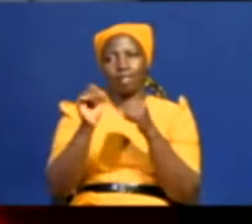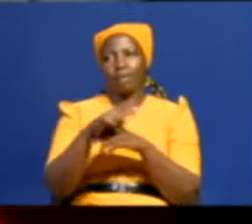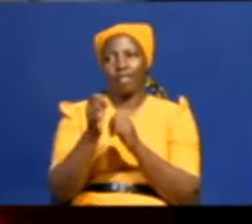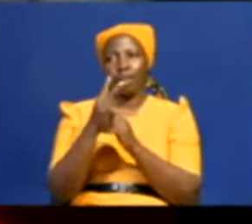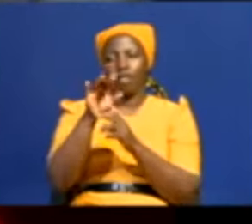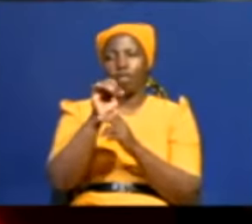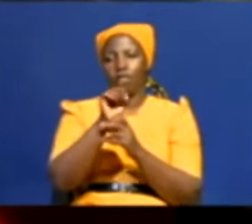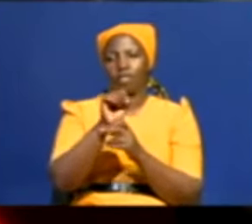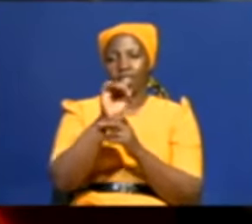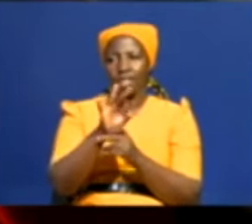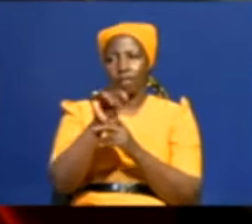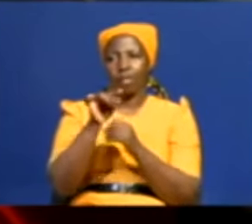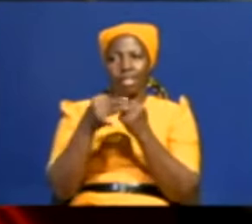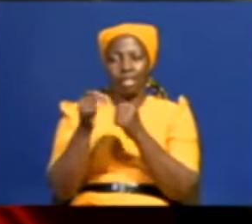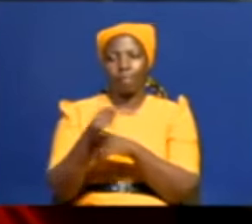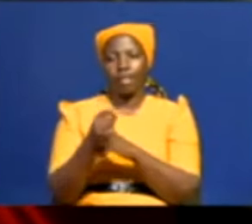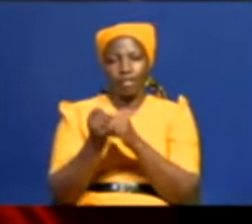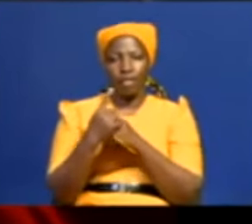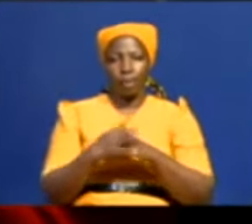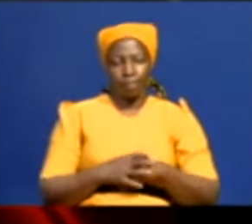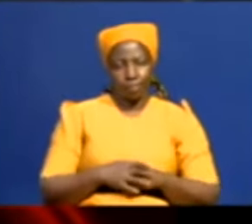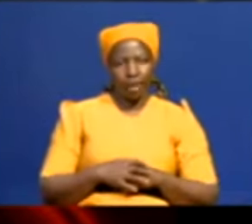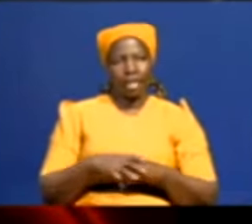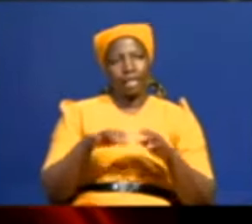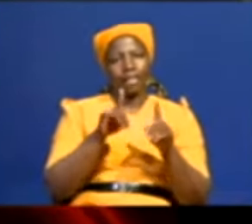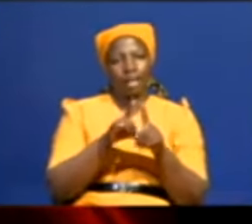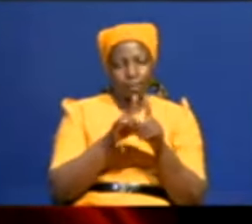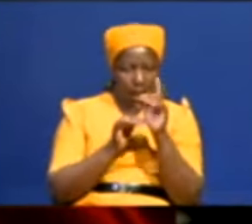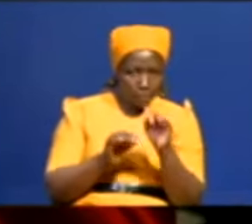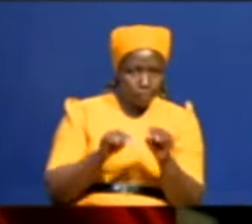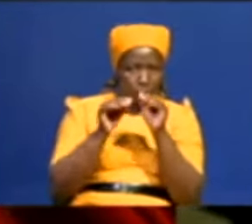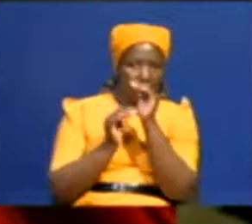from 53.8 in November, moving further above the 50 mark